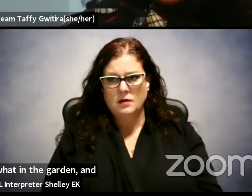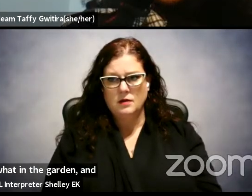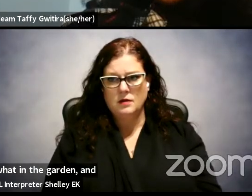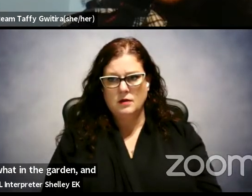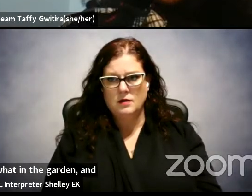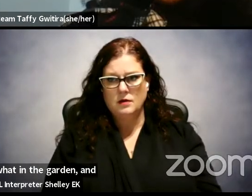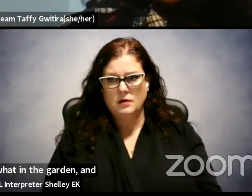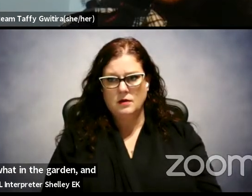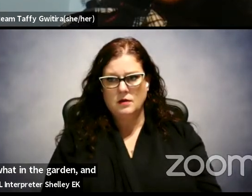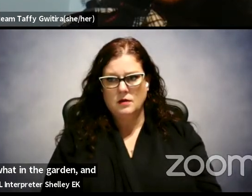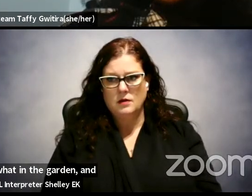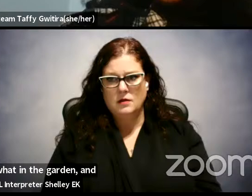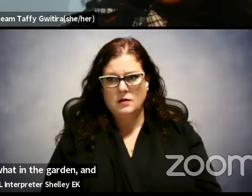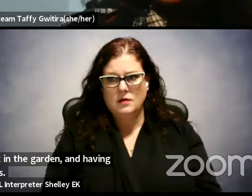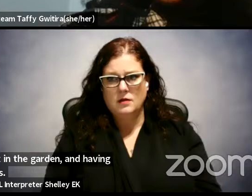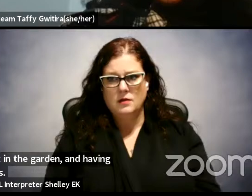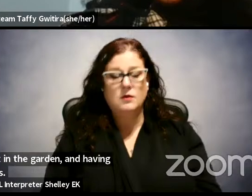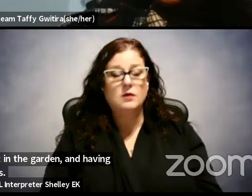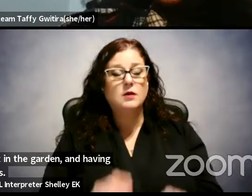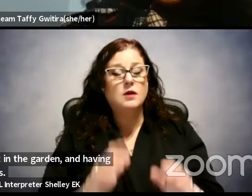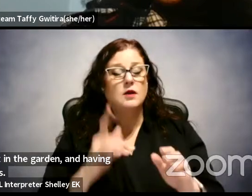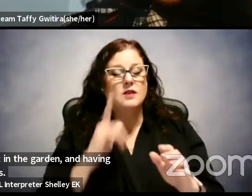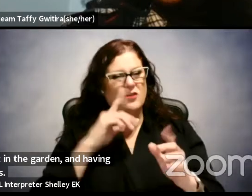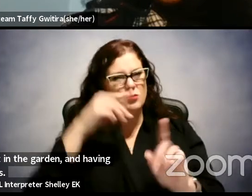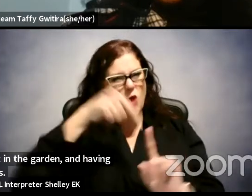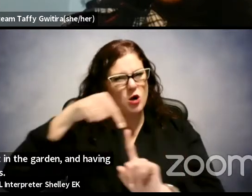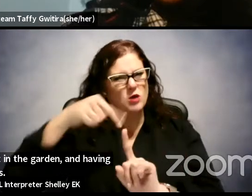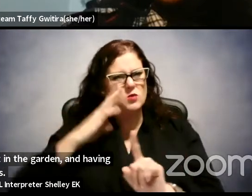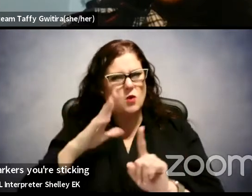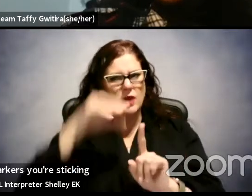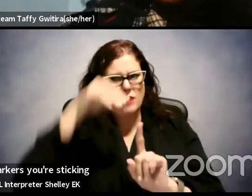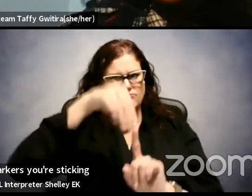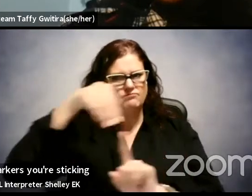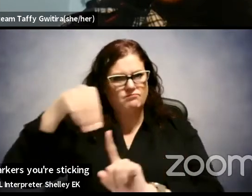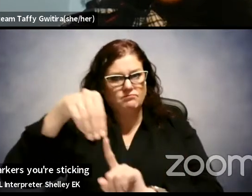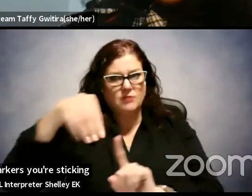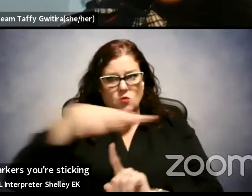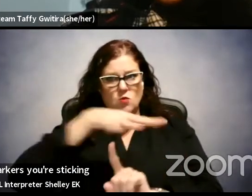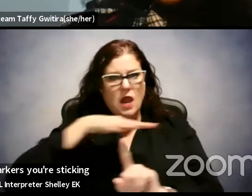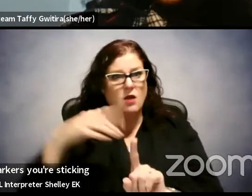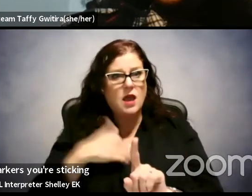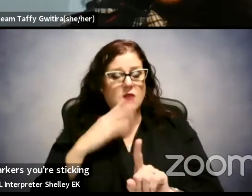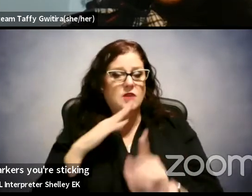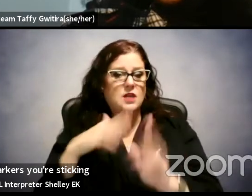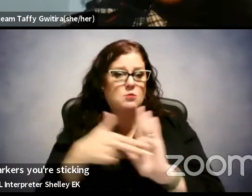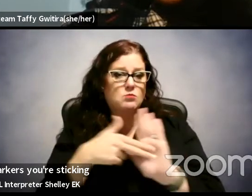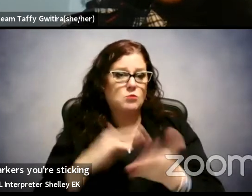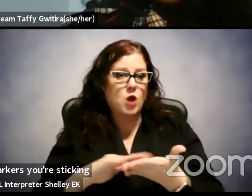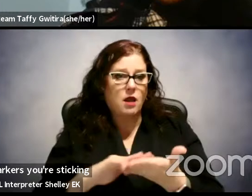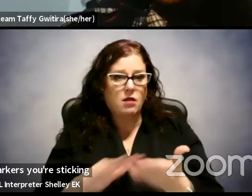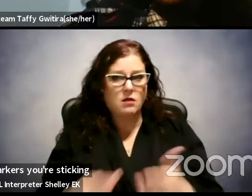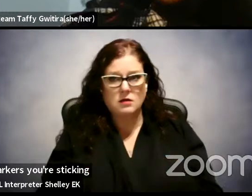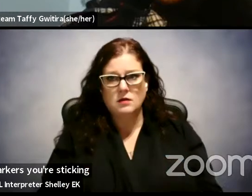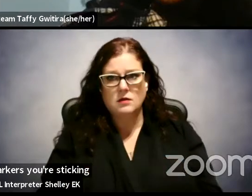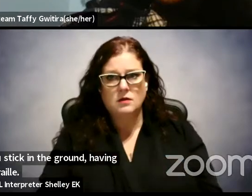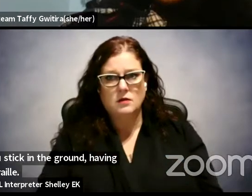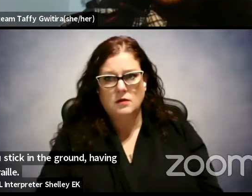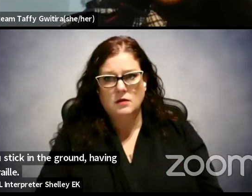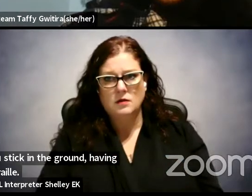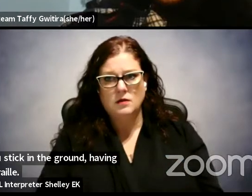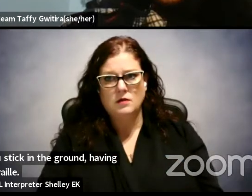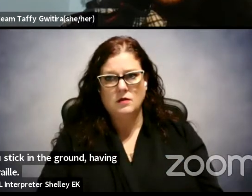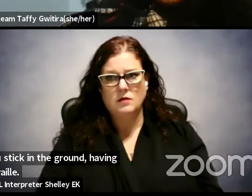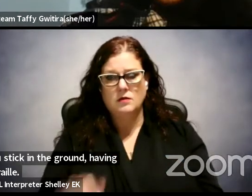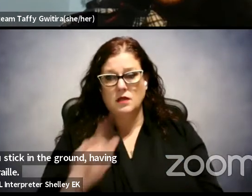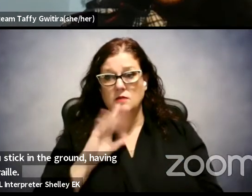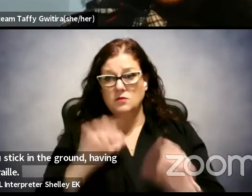having markers, because they have those markers you stick in the ground, having those in Braille. So if he wants to do stuff